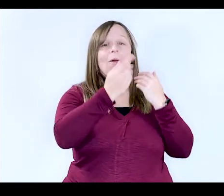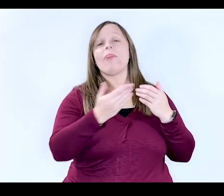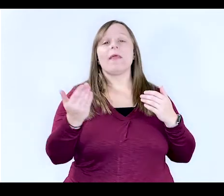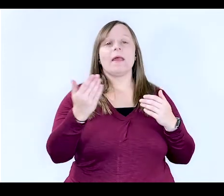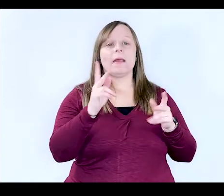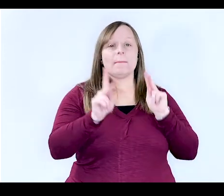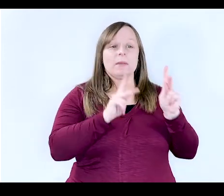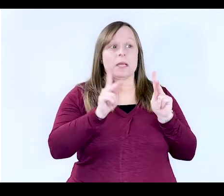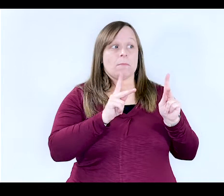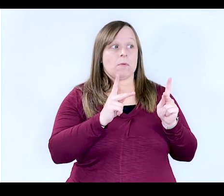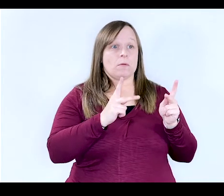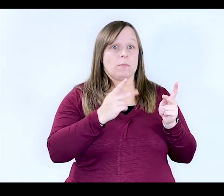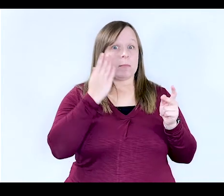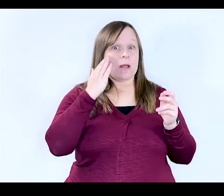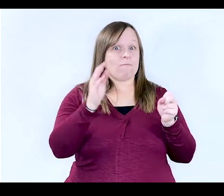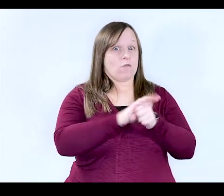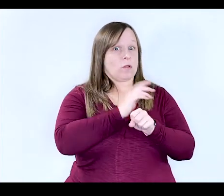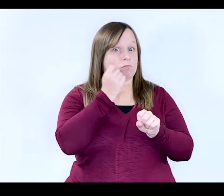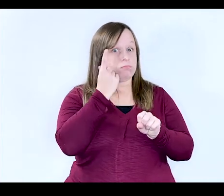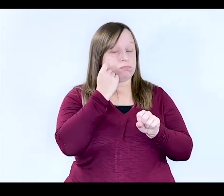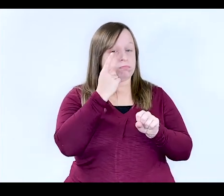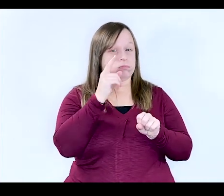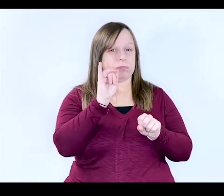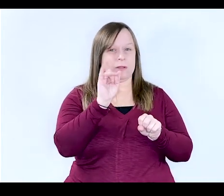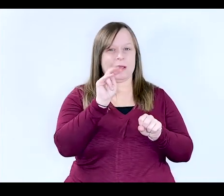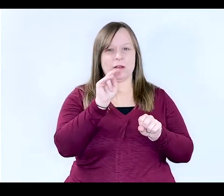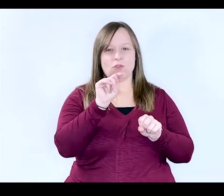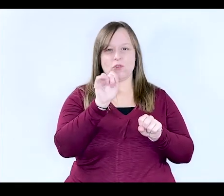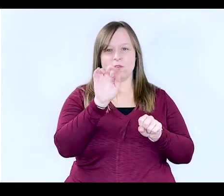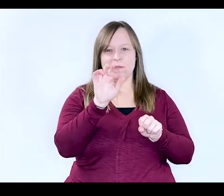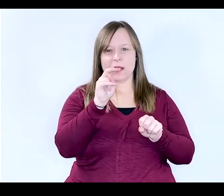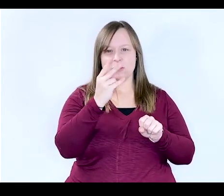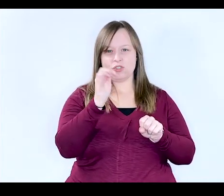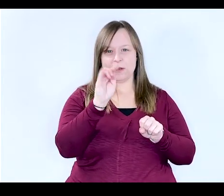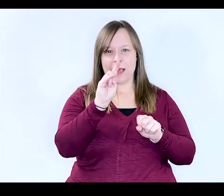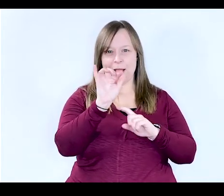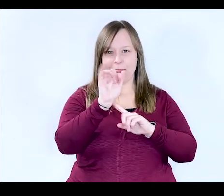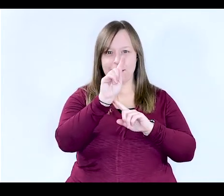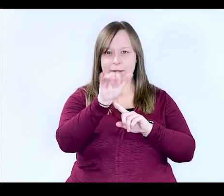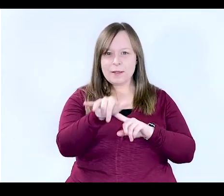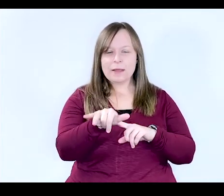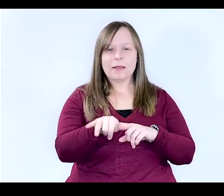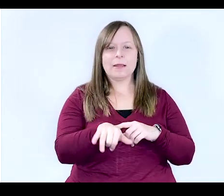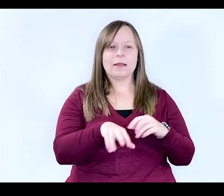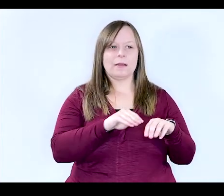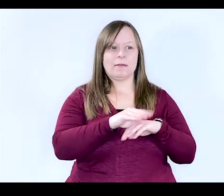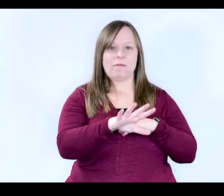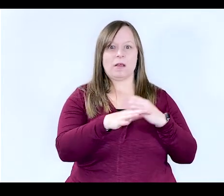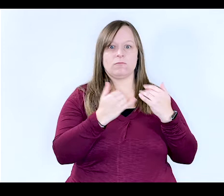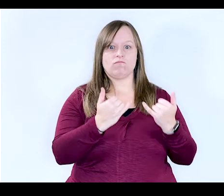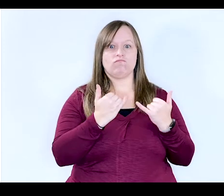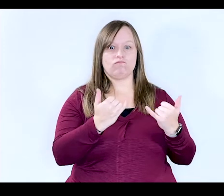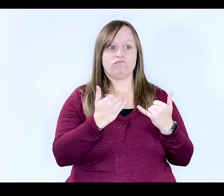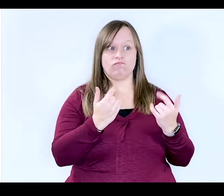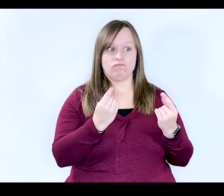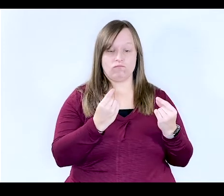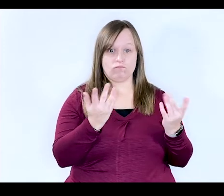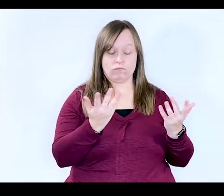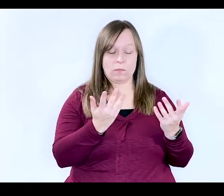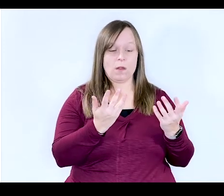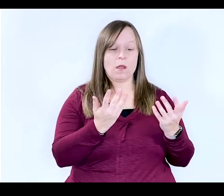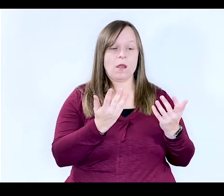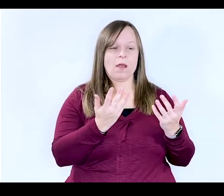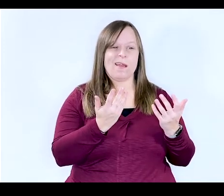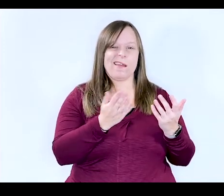that people who may not fully grasp what intersectionality is or how it affects the present